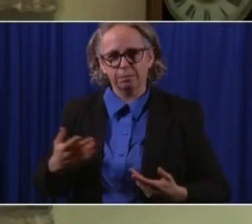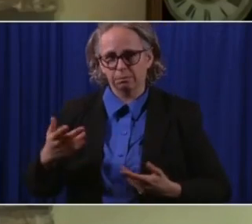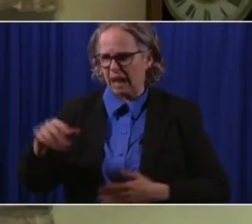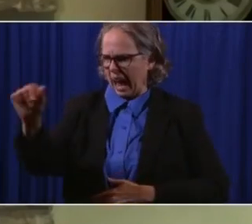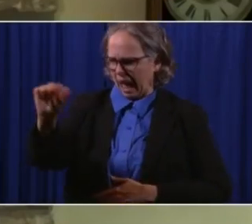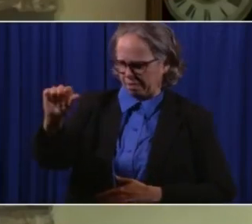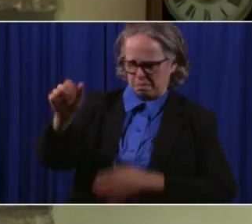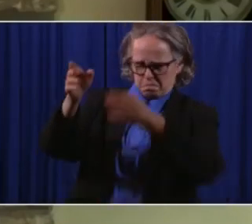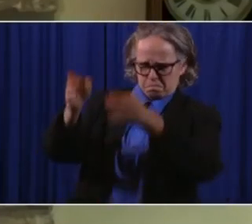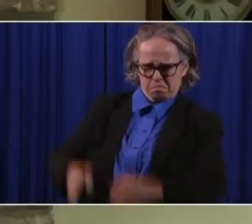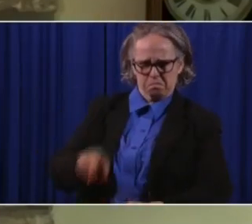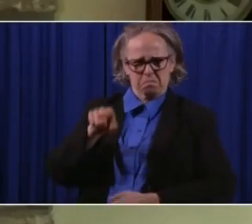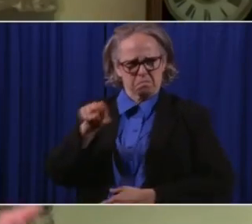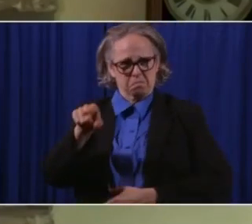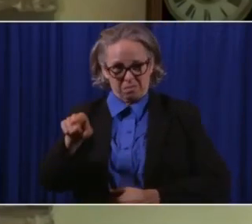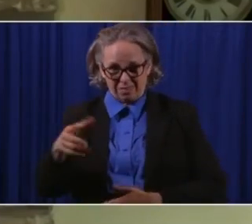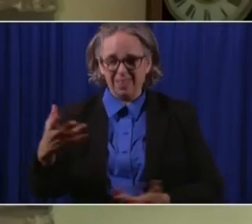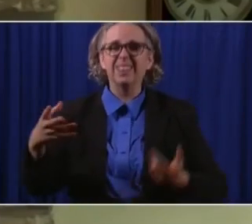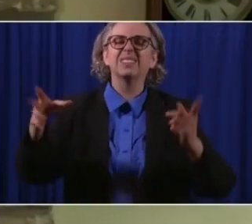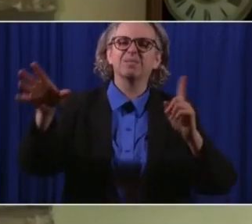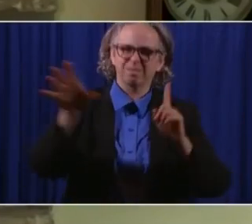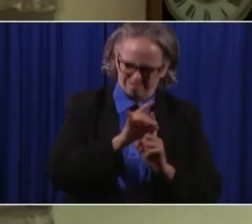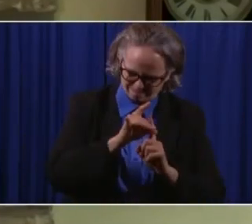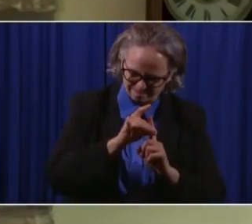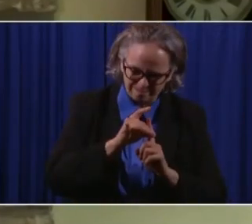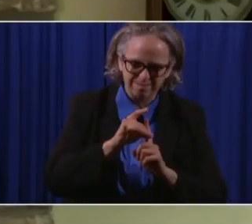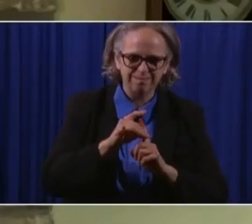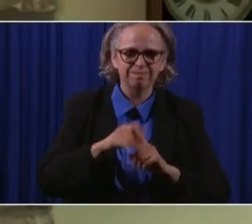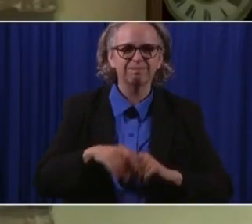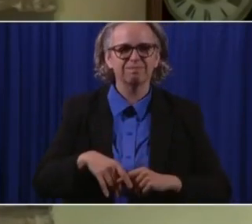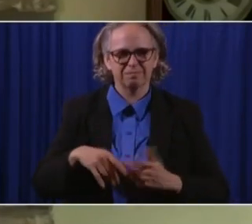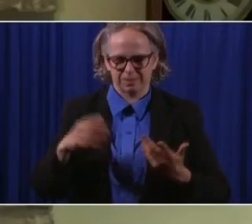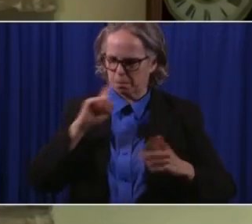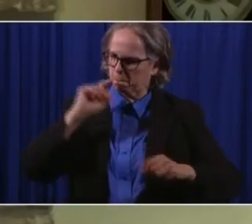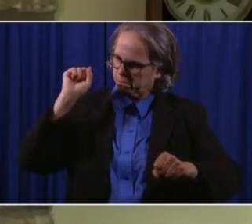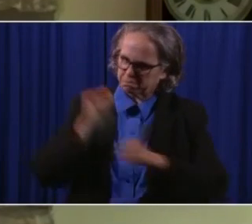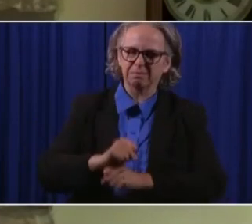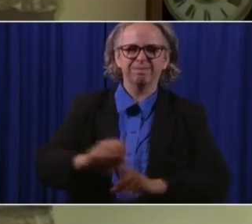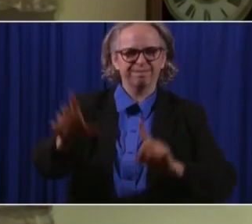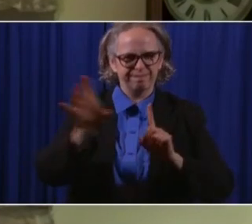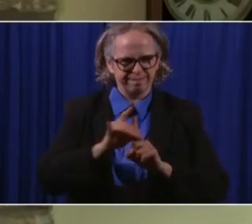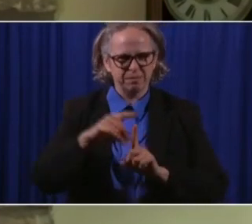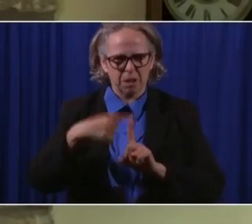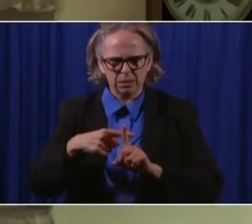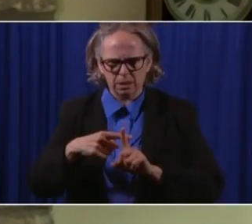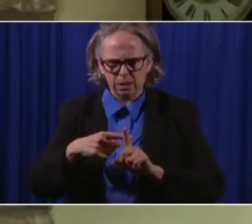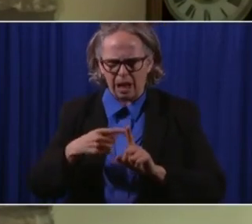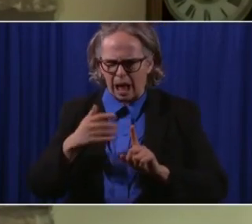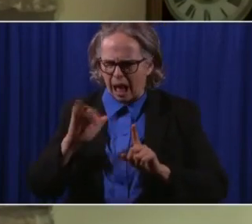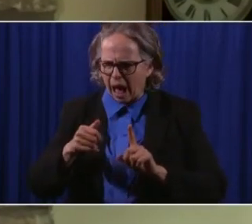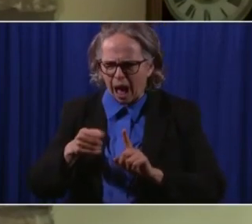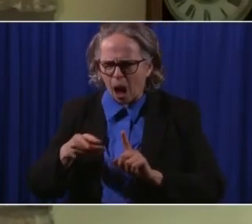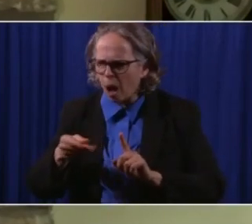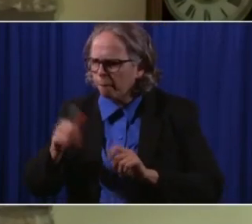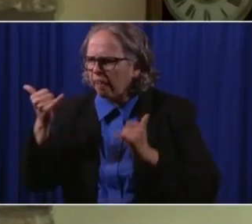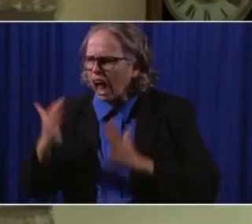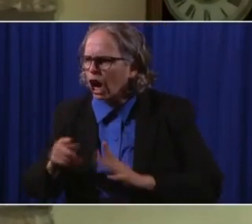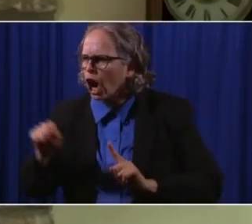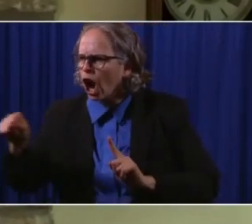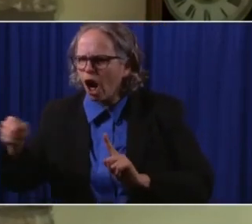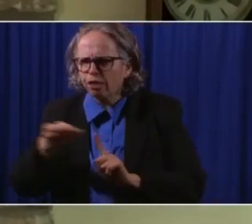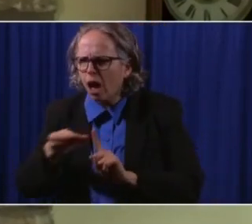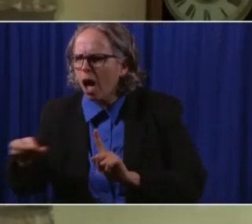comes down with COVID, and it's confirmed that student has COVID. What does that mean for the other athletes on that team, or what might it mean? I guess